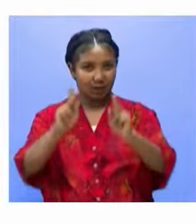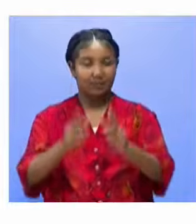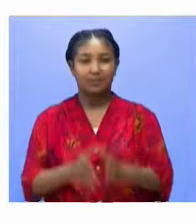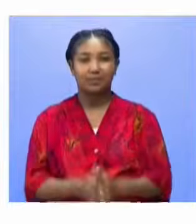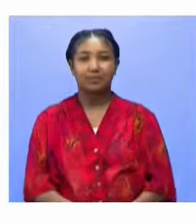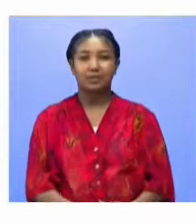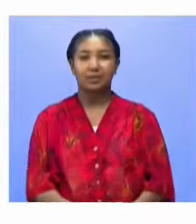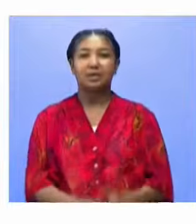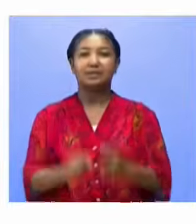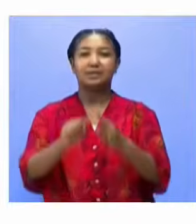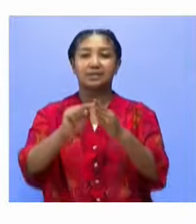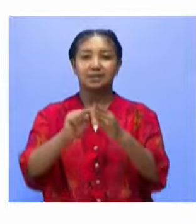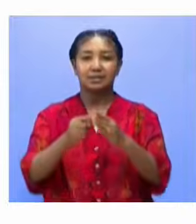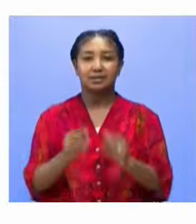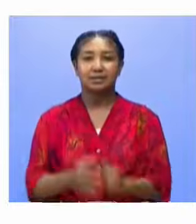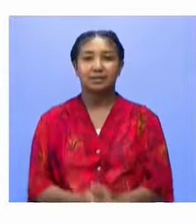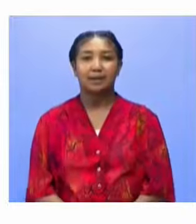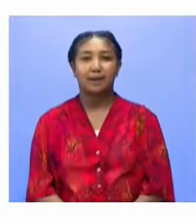Since.